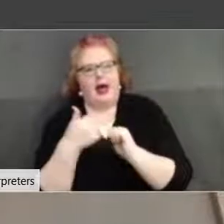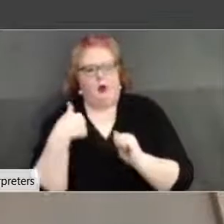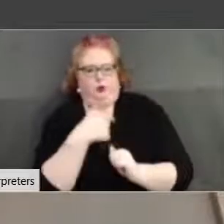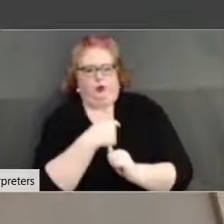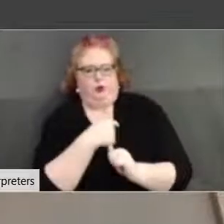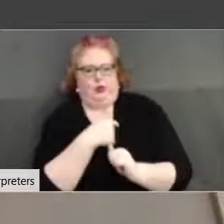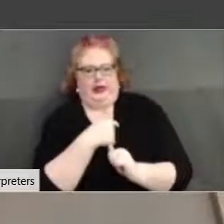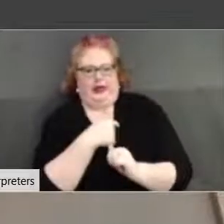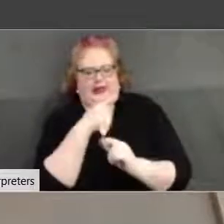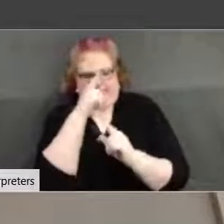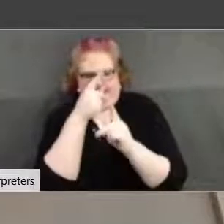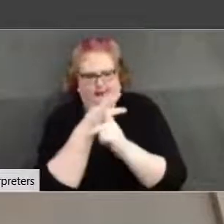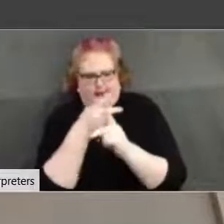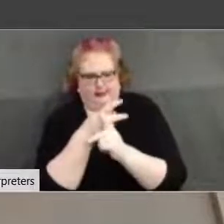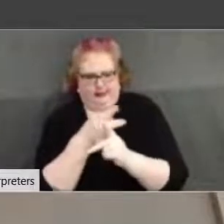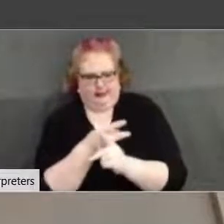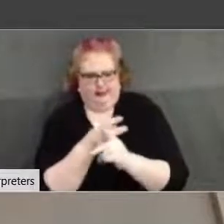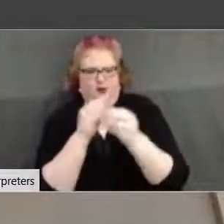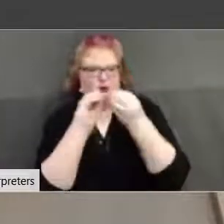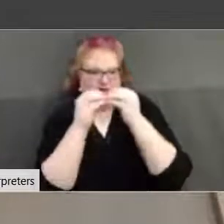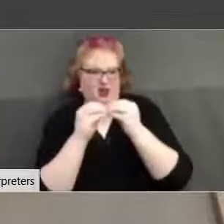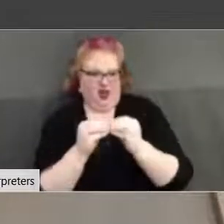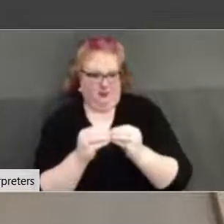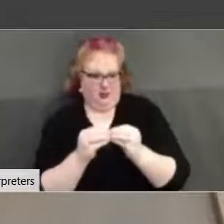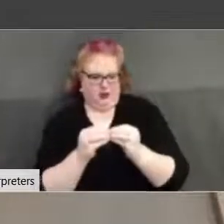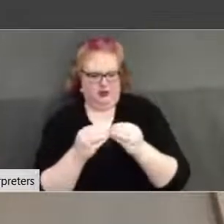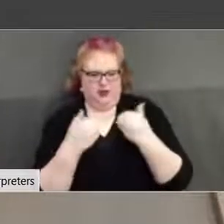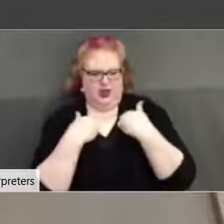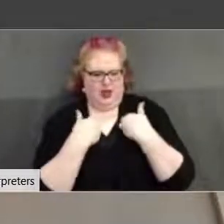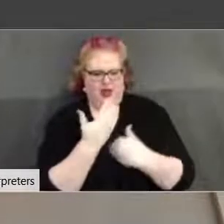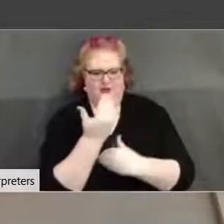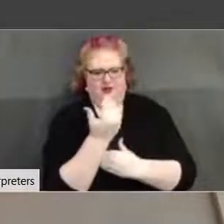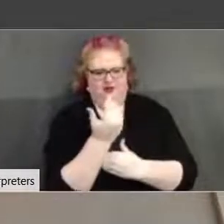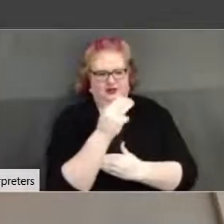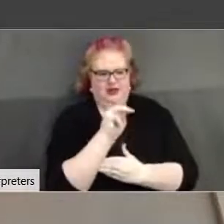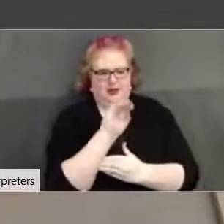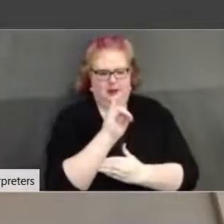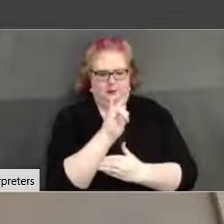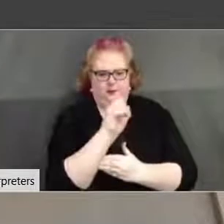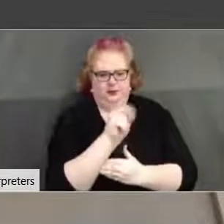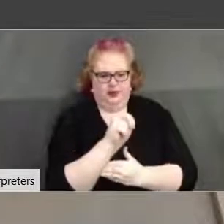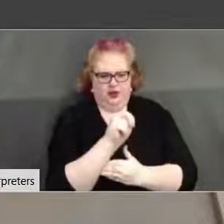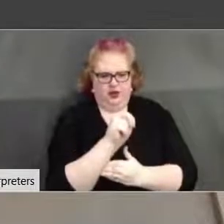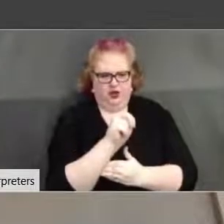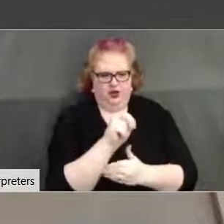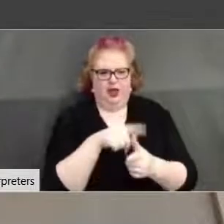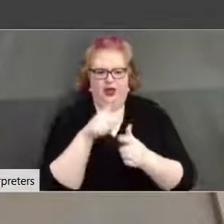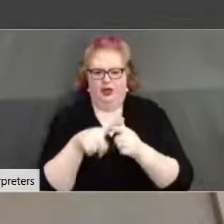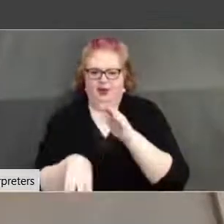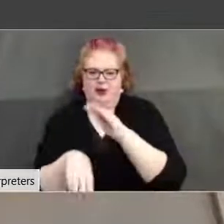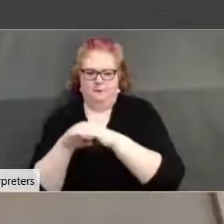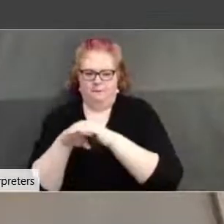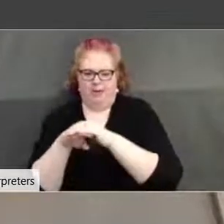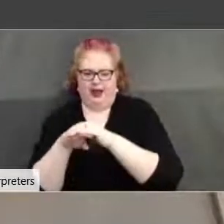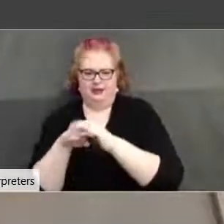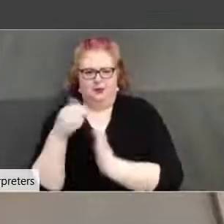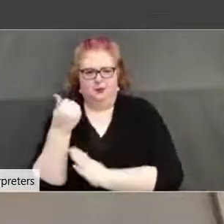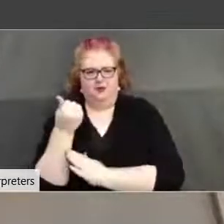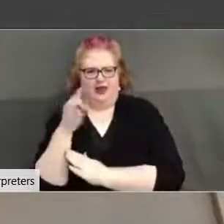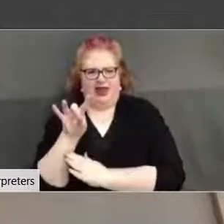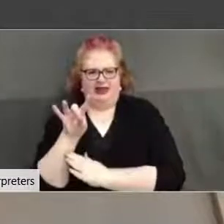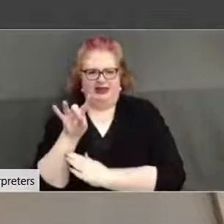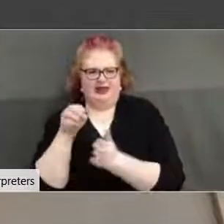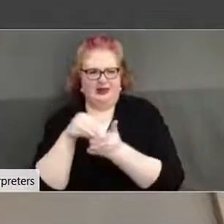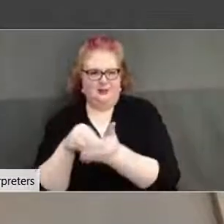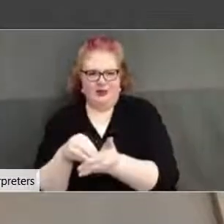number-wise have 15 million and then we have a maximum of 18 million?